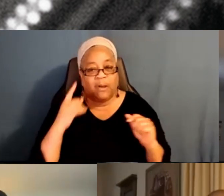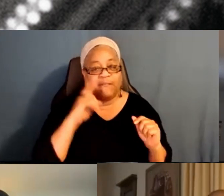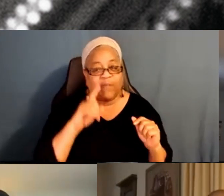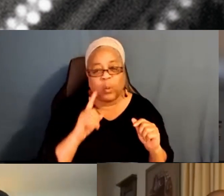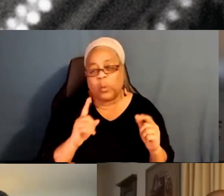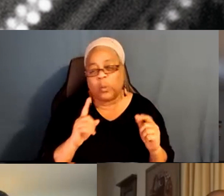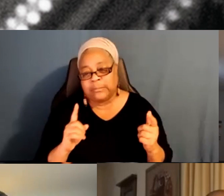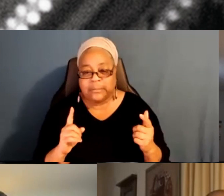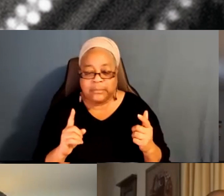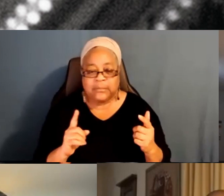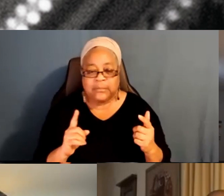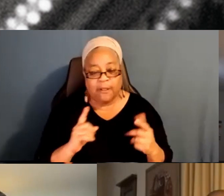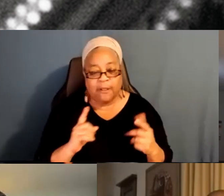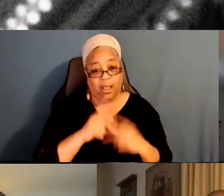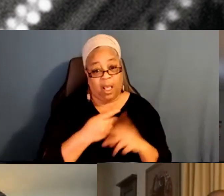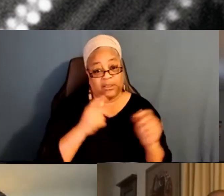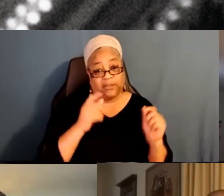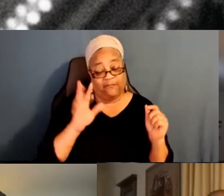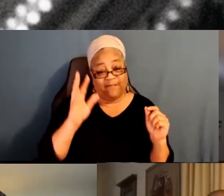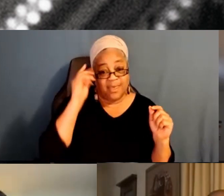of thinking and